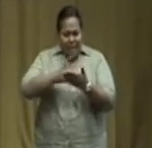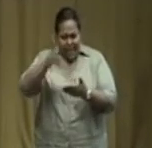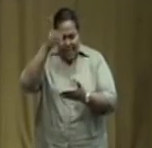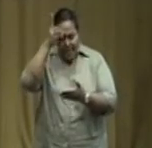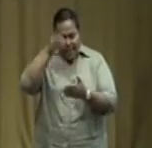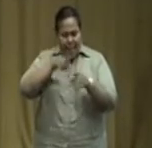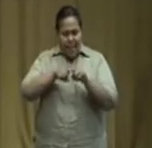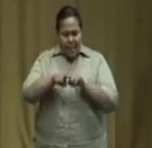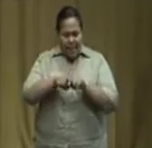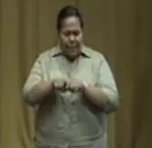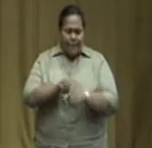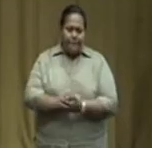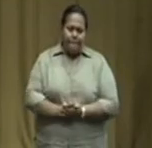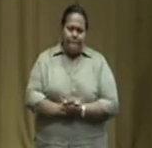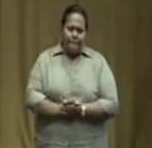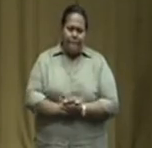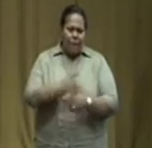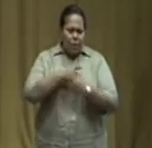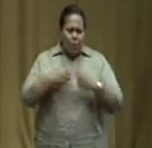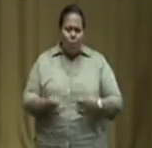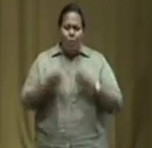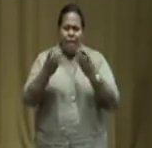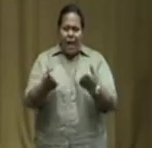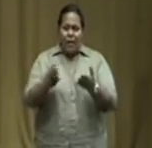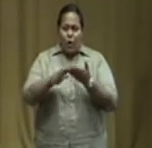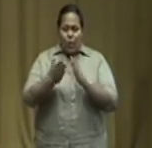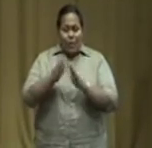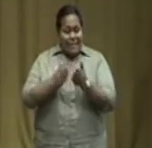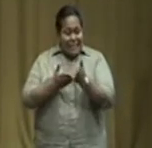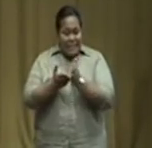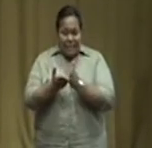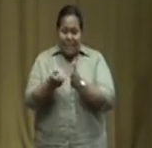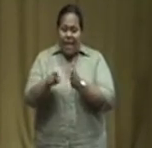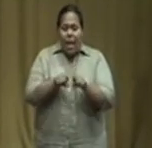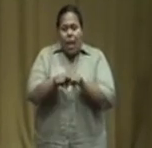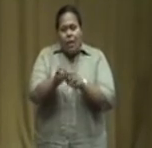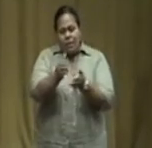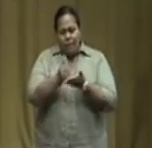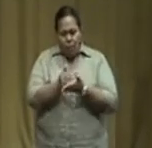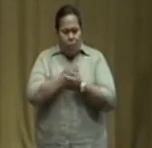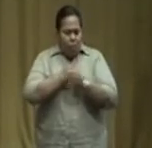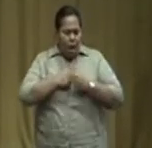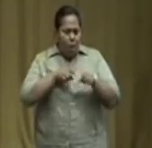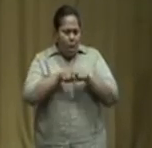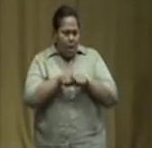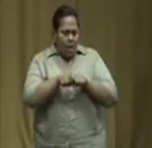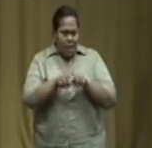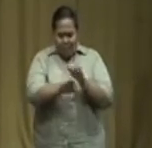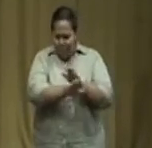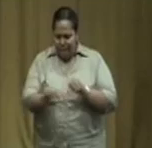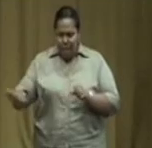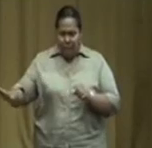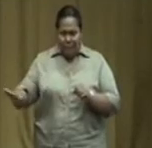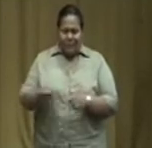of the course would be to provide community service and learning support on our learning platforms in recognition for